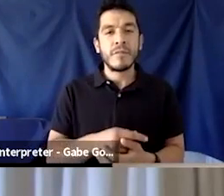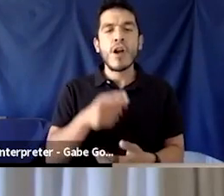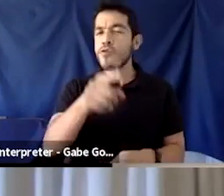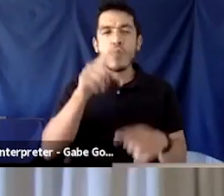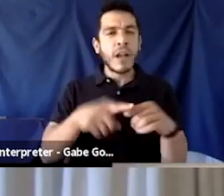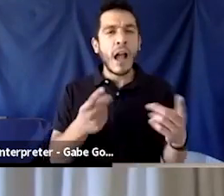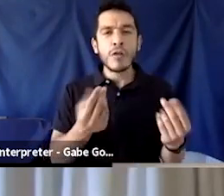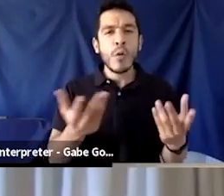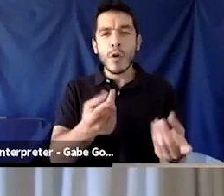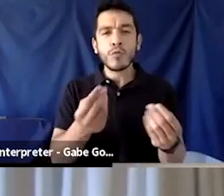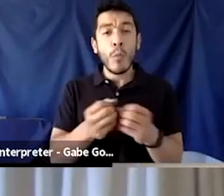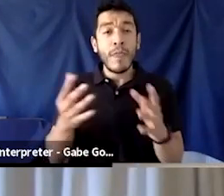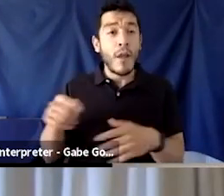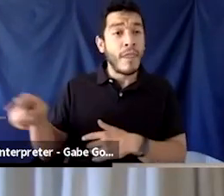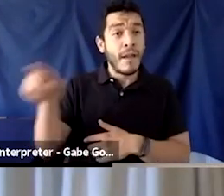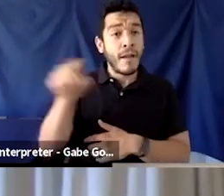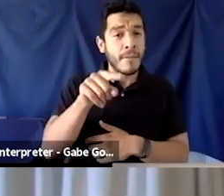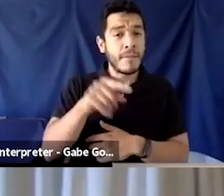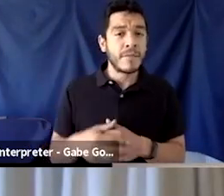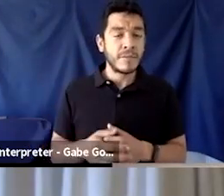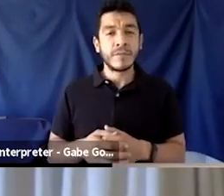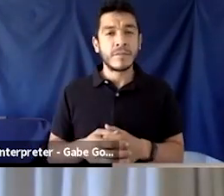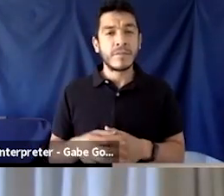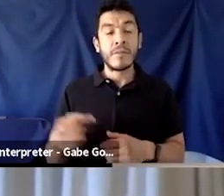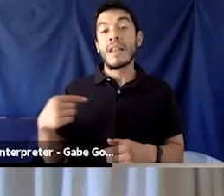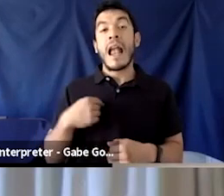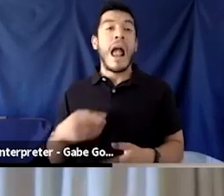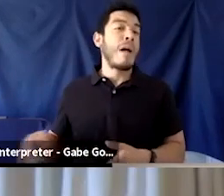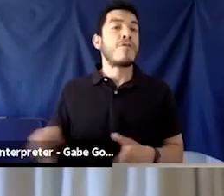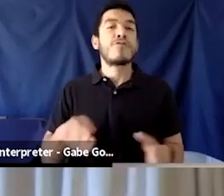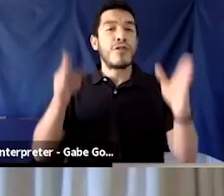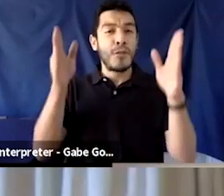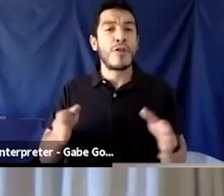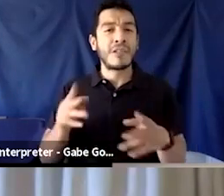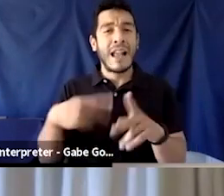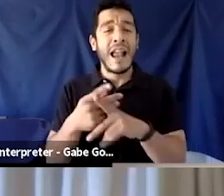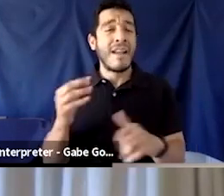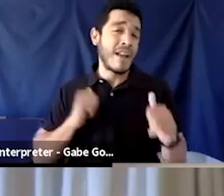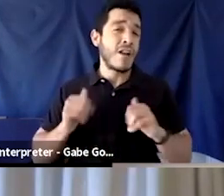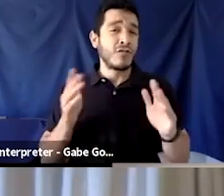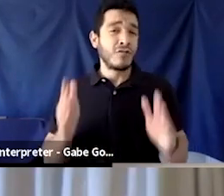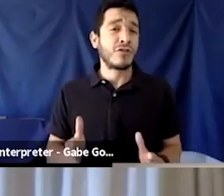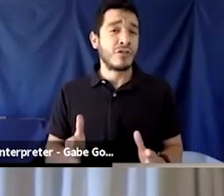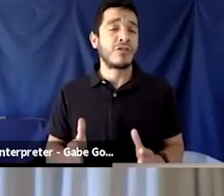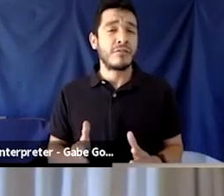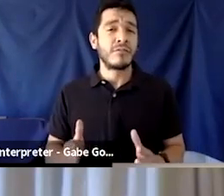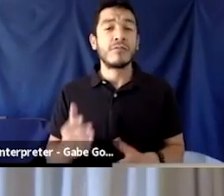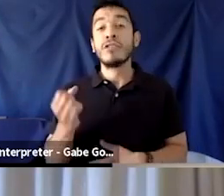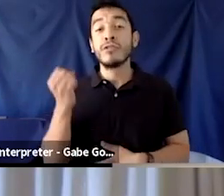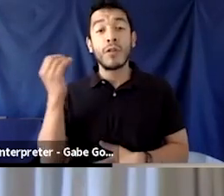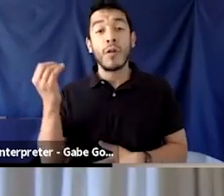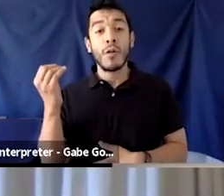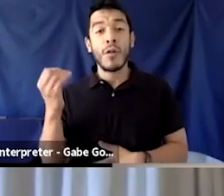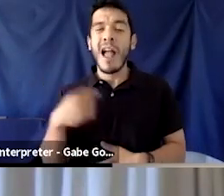them. And so I'm a journeyman kind of actress. And so I'm